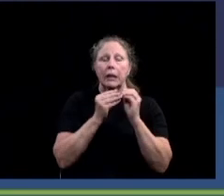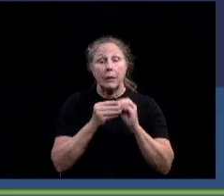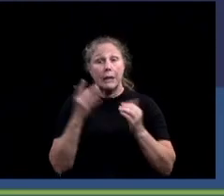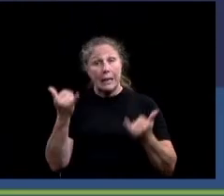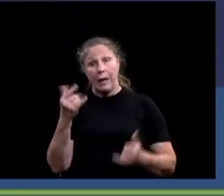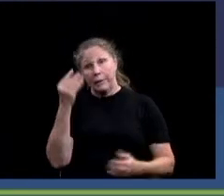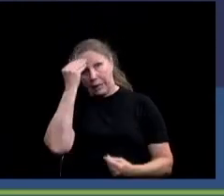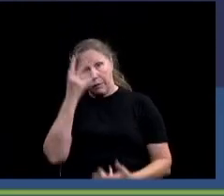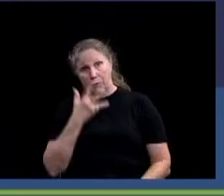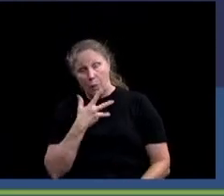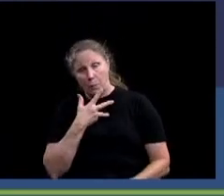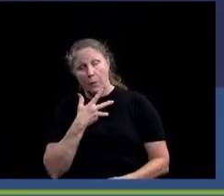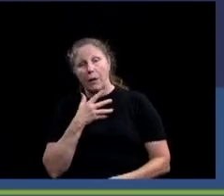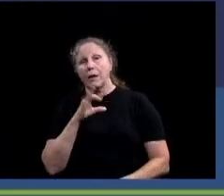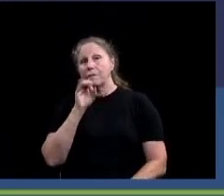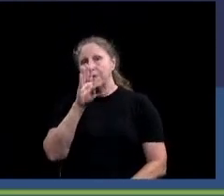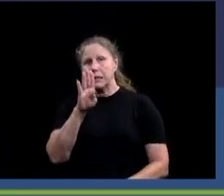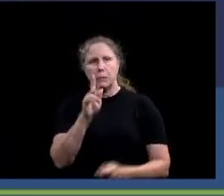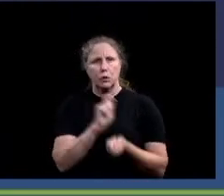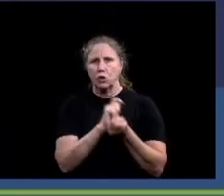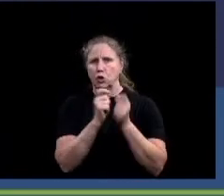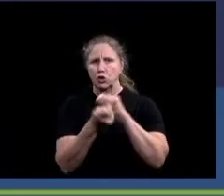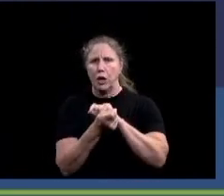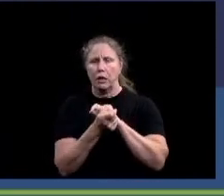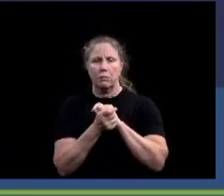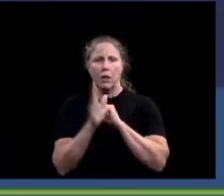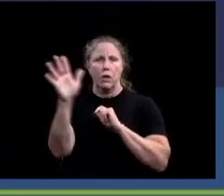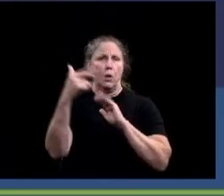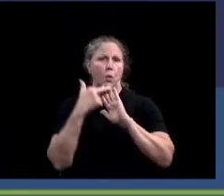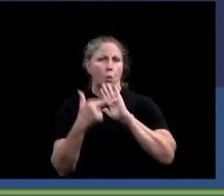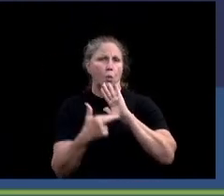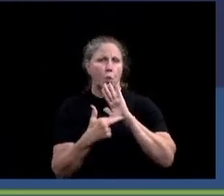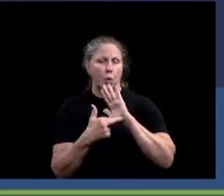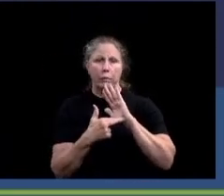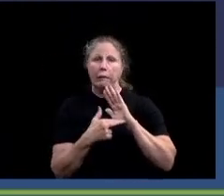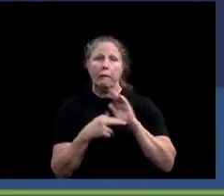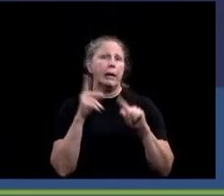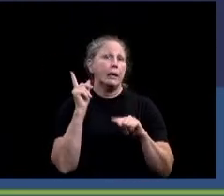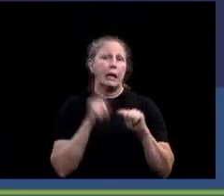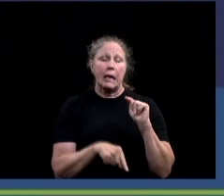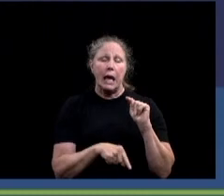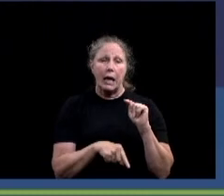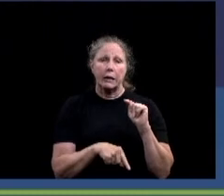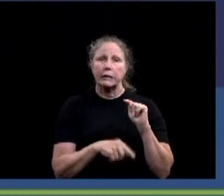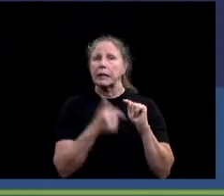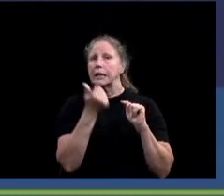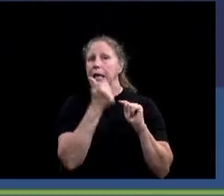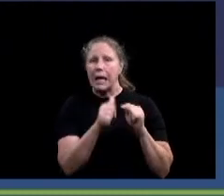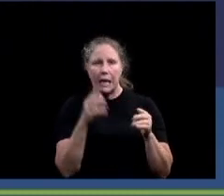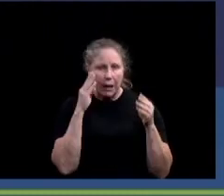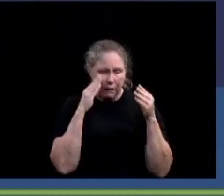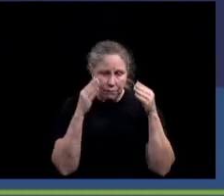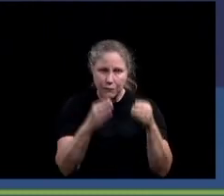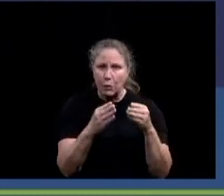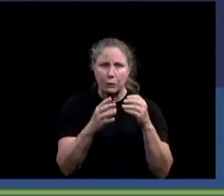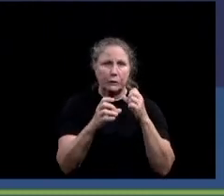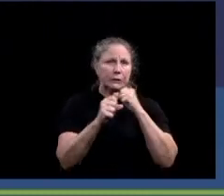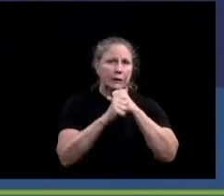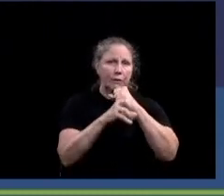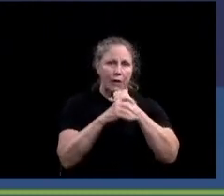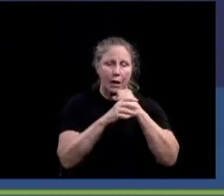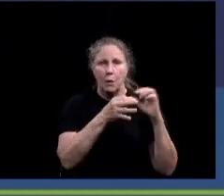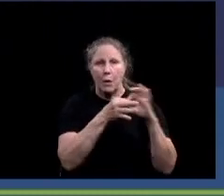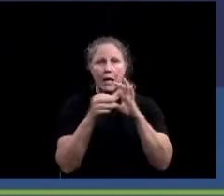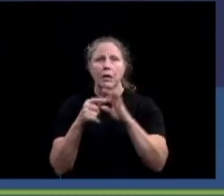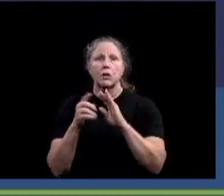their rules so that you can't do any targeted advertising related to housing, employment, or credit